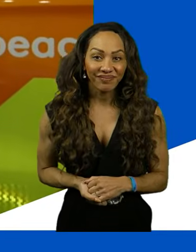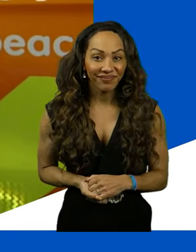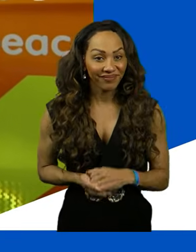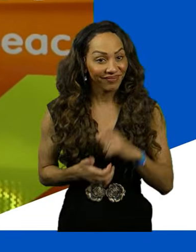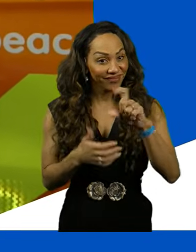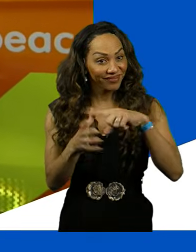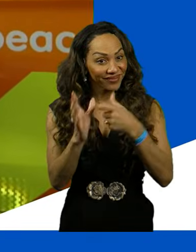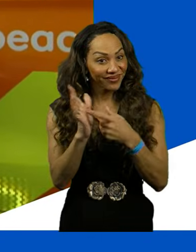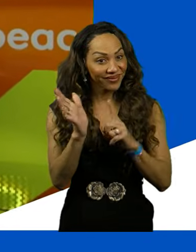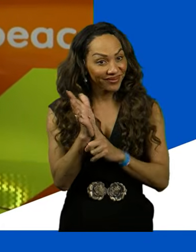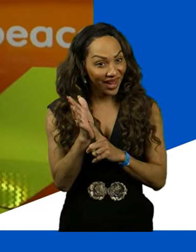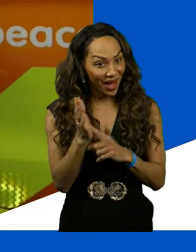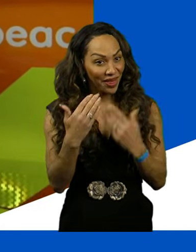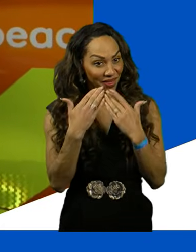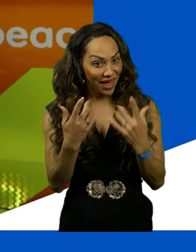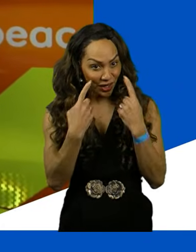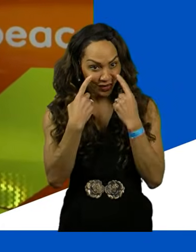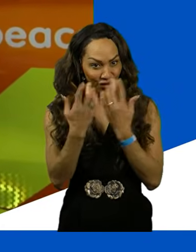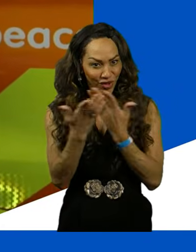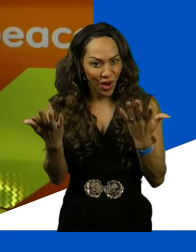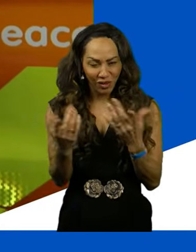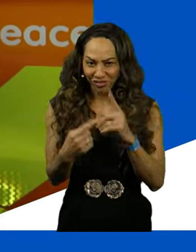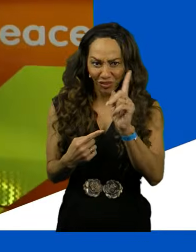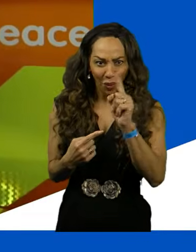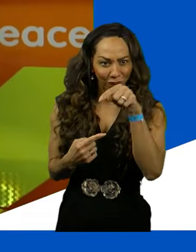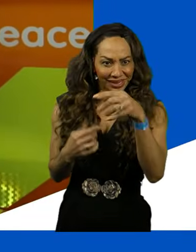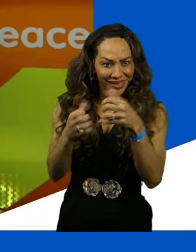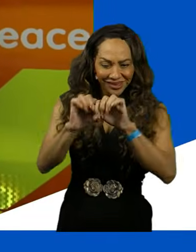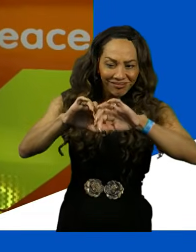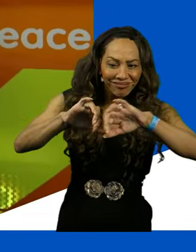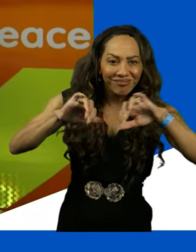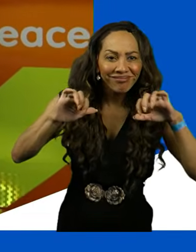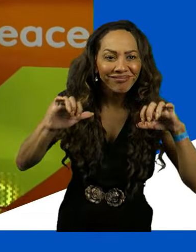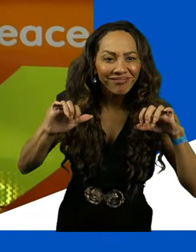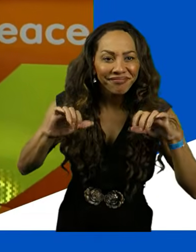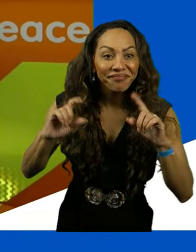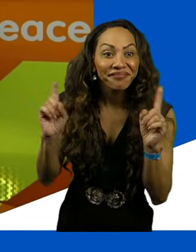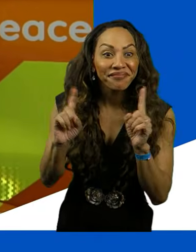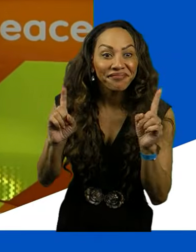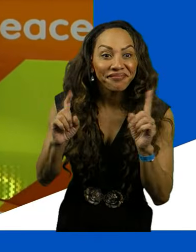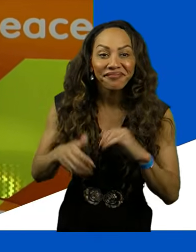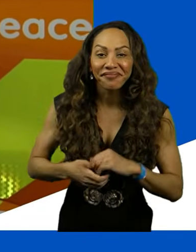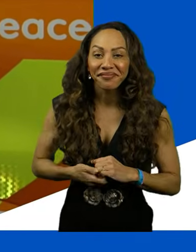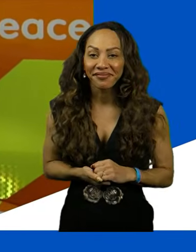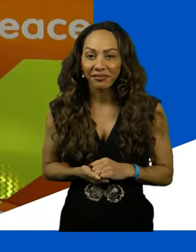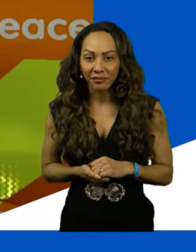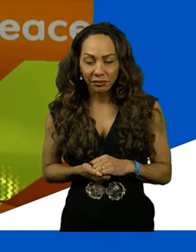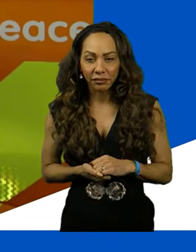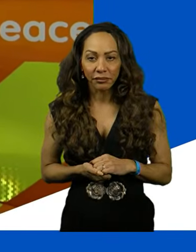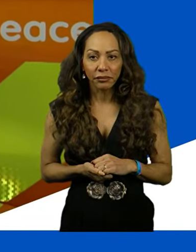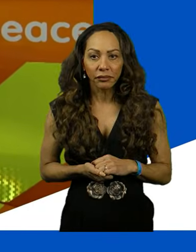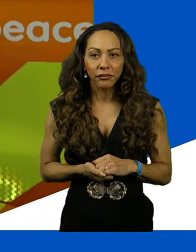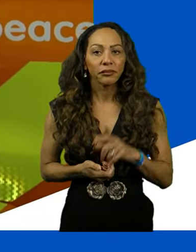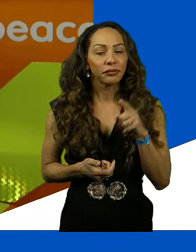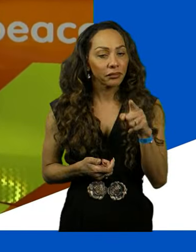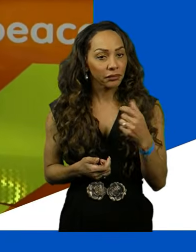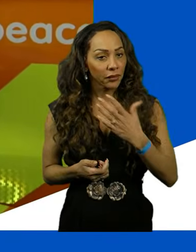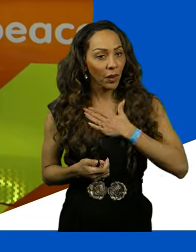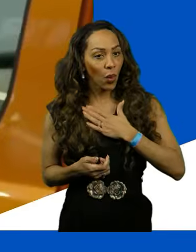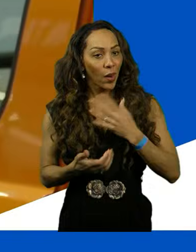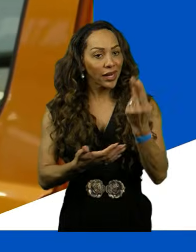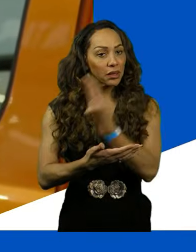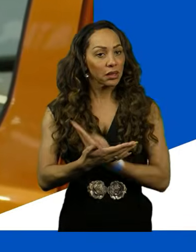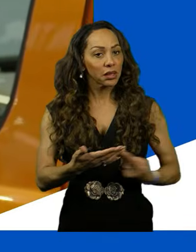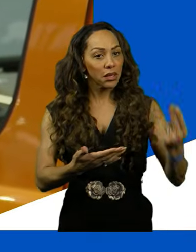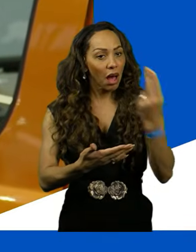Welcome. Can you show us what we have here in the form of the RAC van? Absolutely. So I think it's important to note that we design and furnish all our vans to